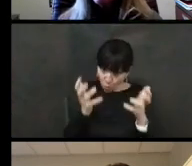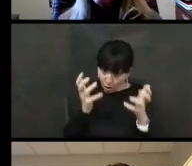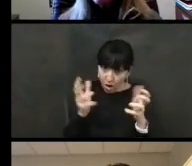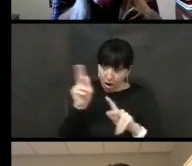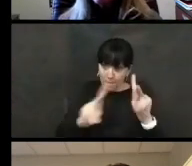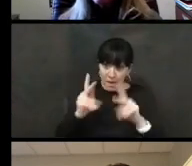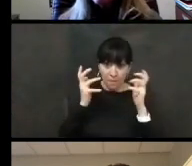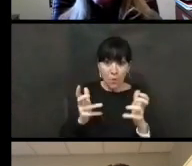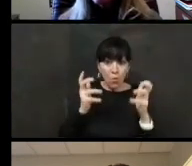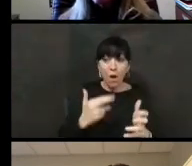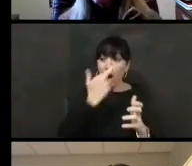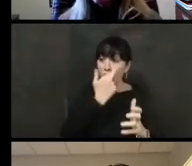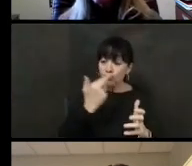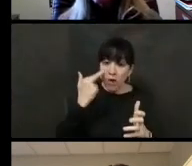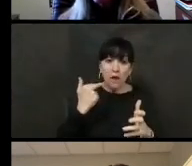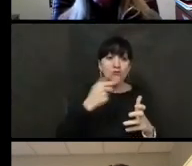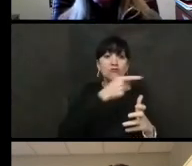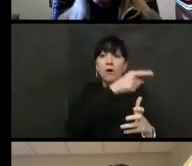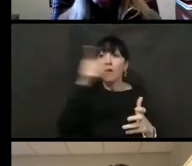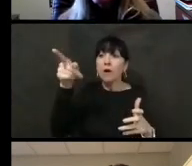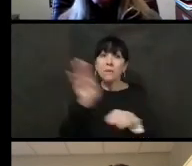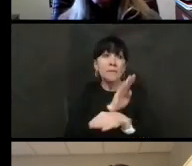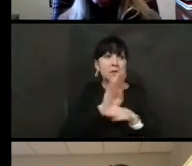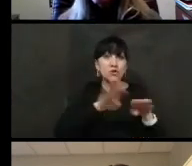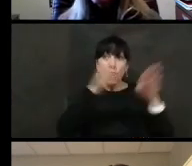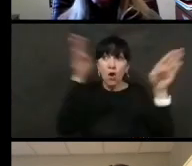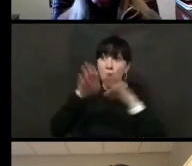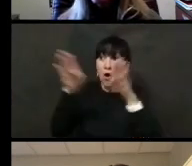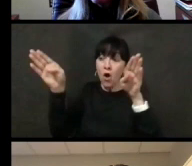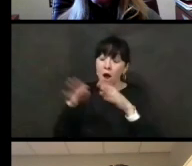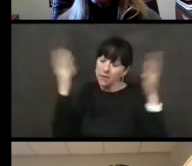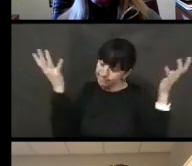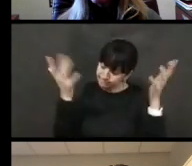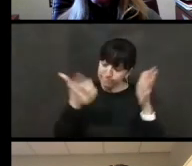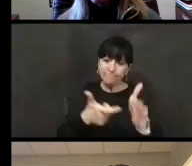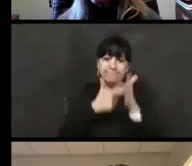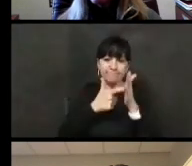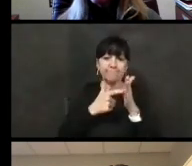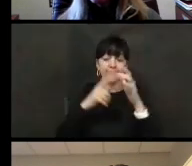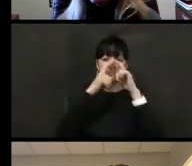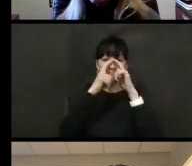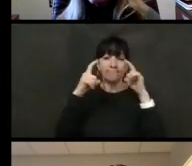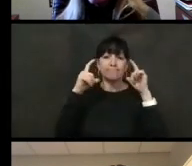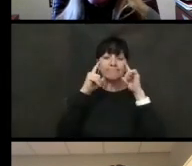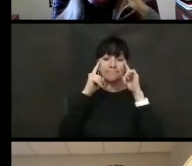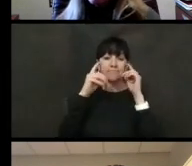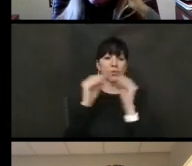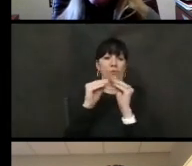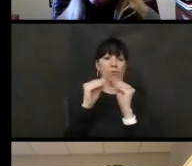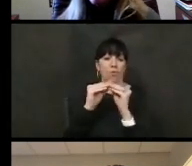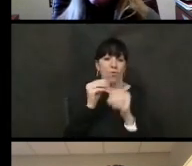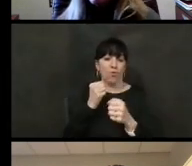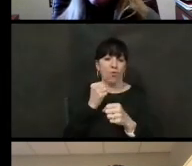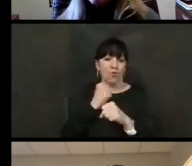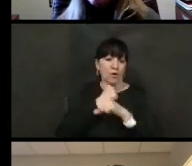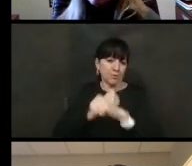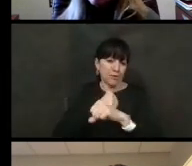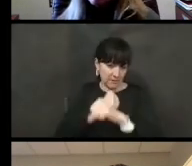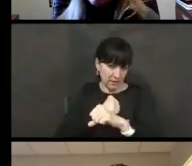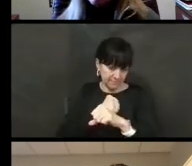Thank you. And a follow-up for you here from Felicia Anderson, which is really similar to what you were just talking about there. Felicia says, when will we